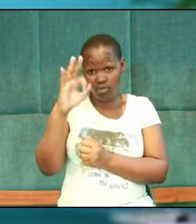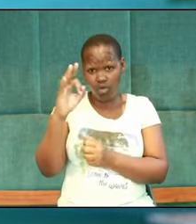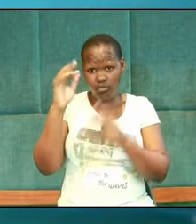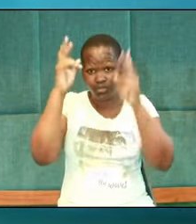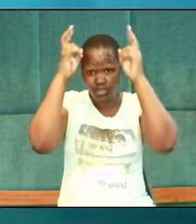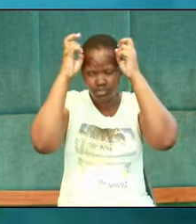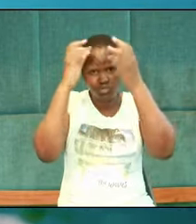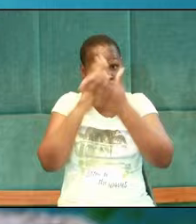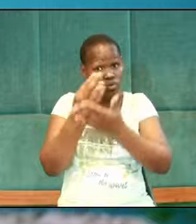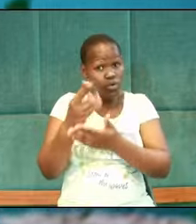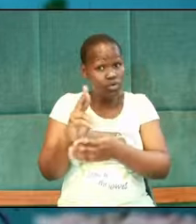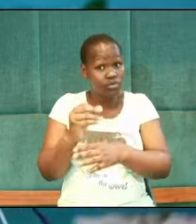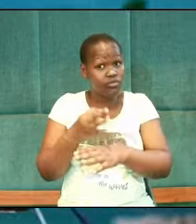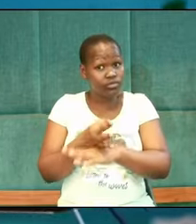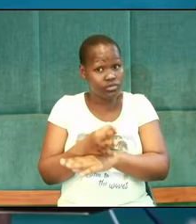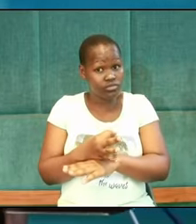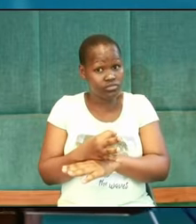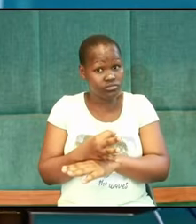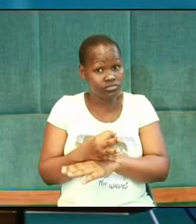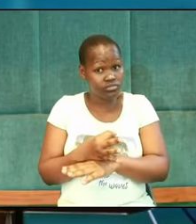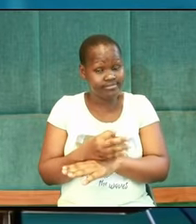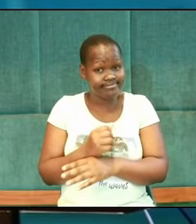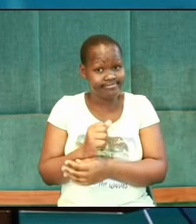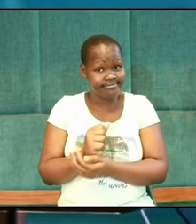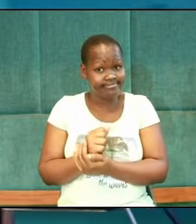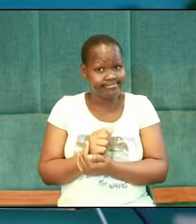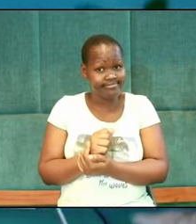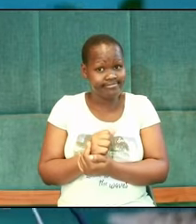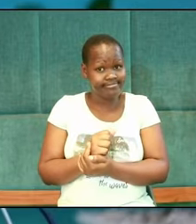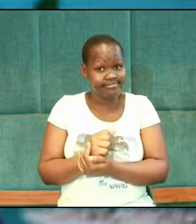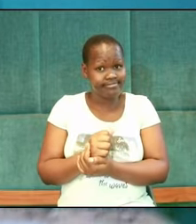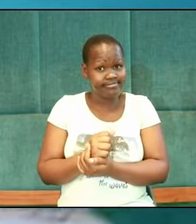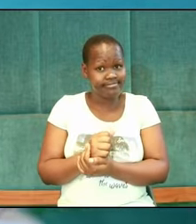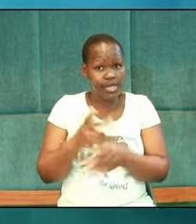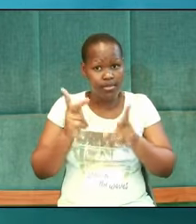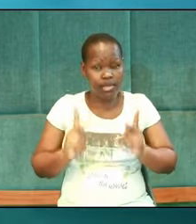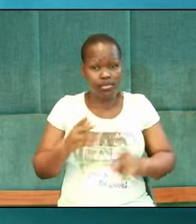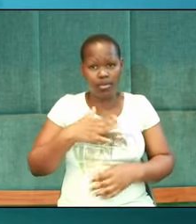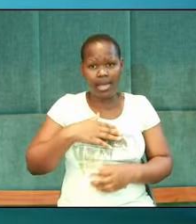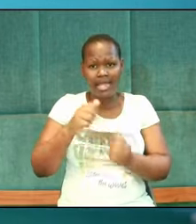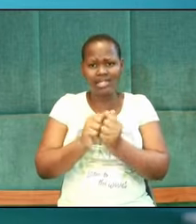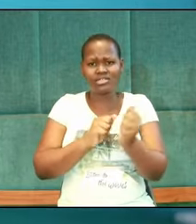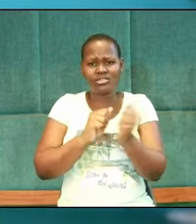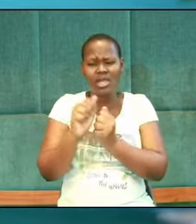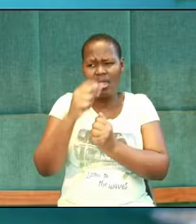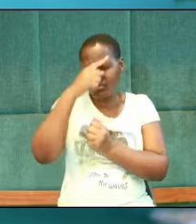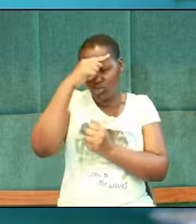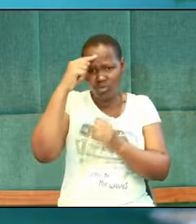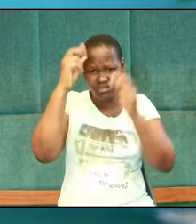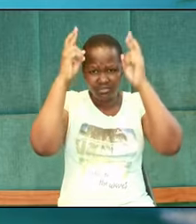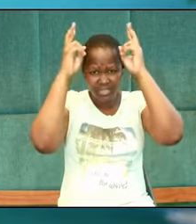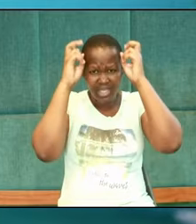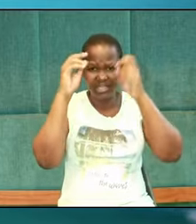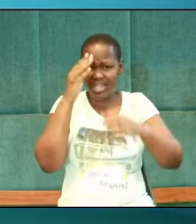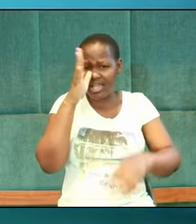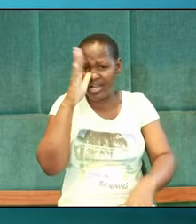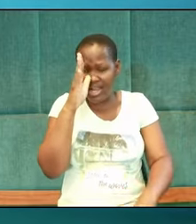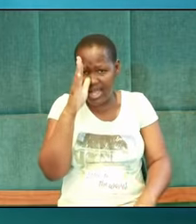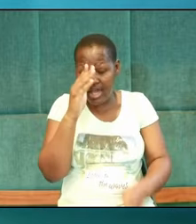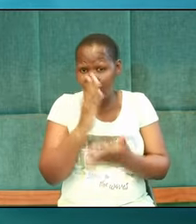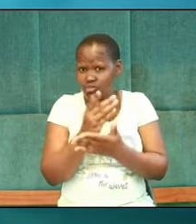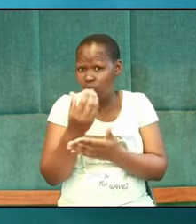My people are destroyed because of demons. True or false? My people are destroyed because of satanic manipulations. True or